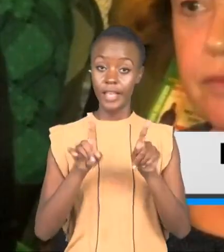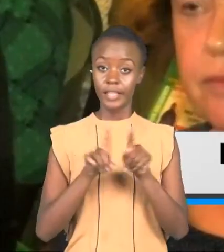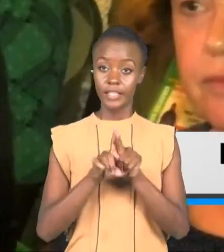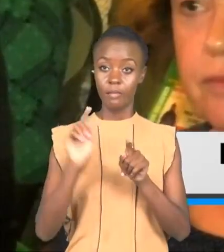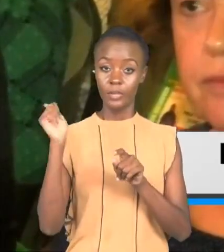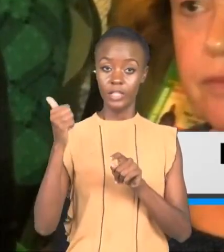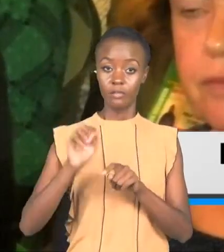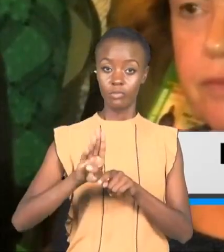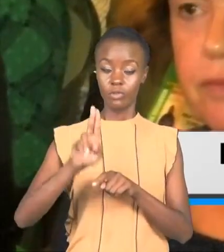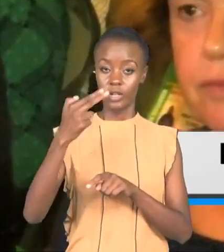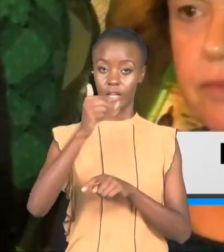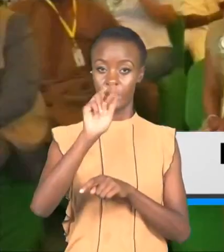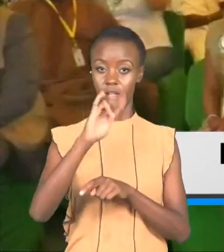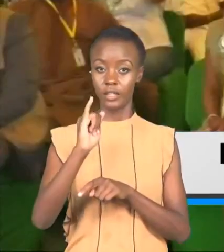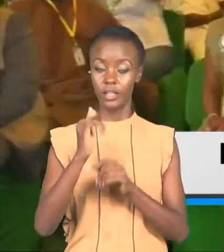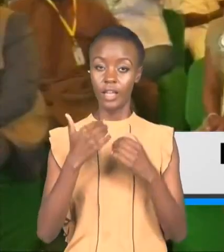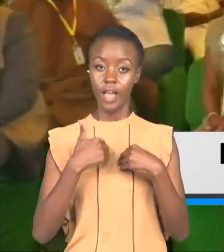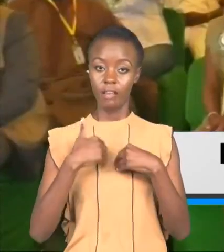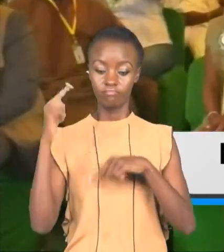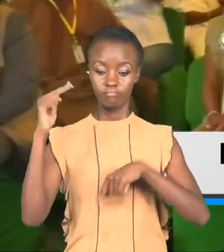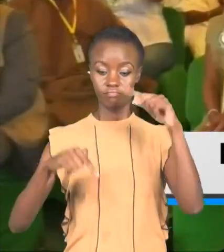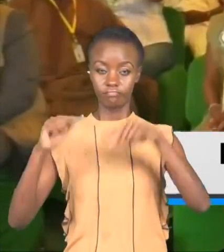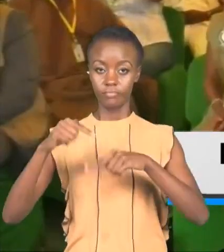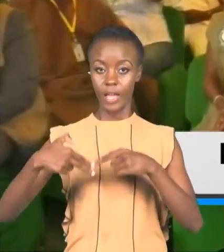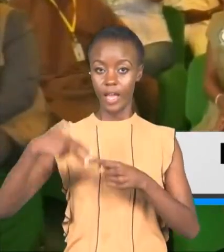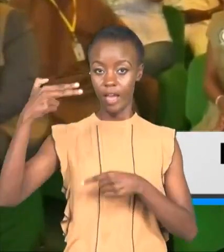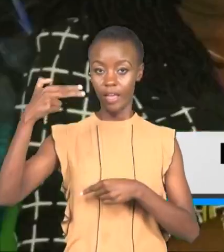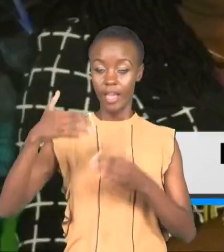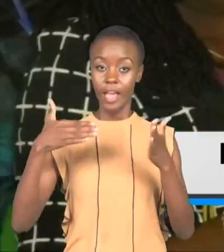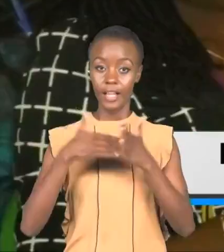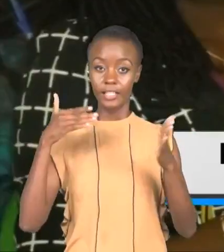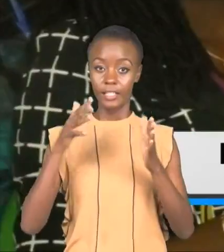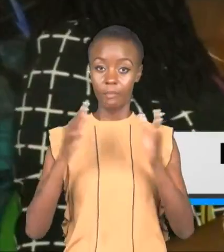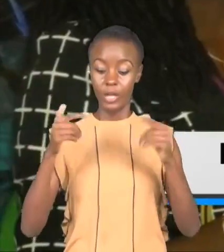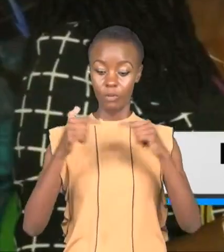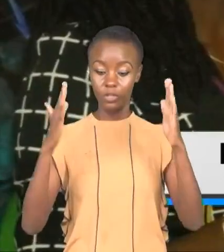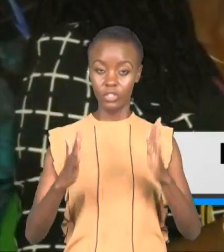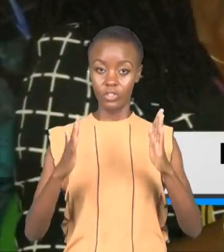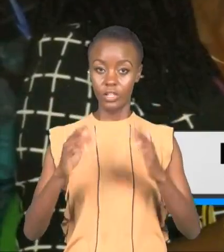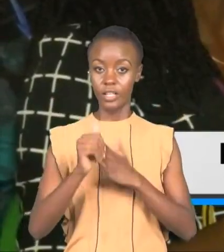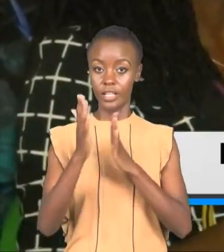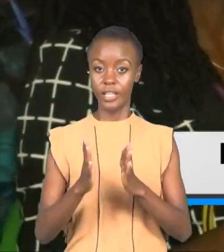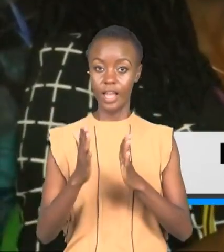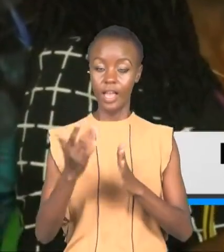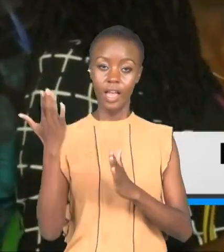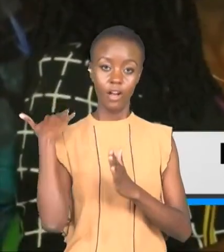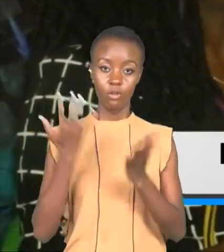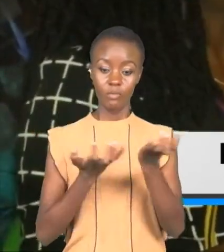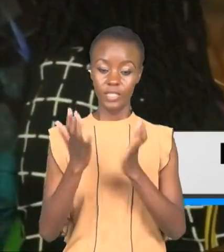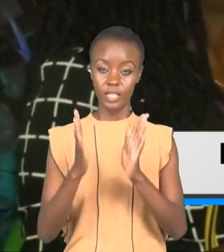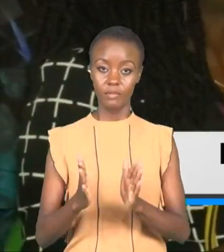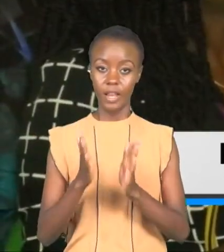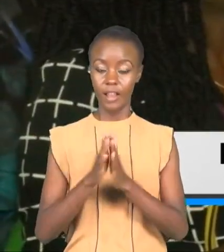Muhammadu Buhari faces a tight election context against the main opposition candidate, businessman and former Vice President